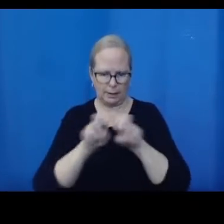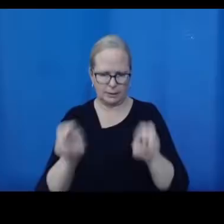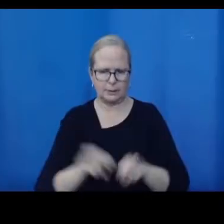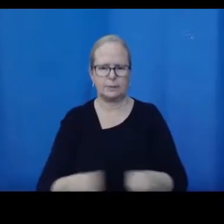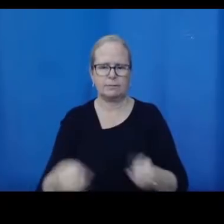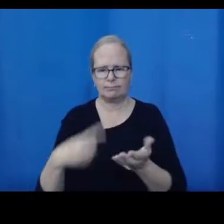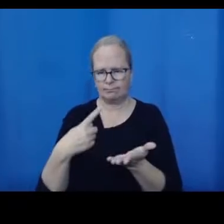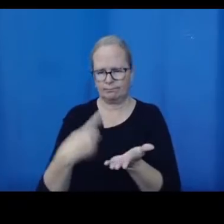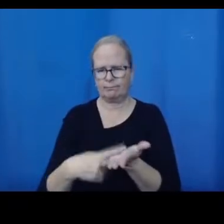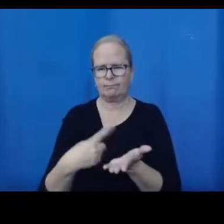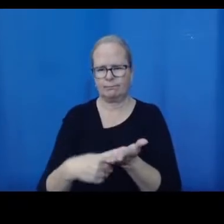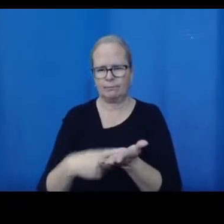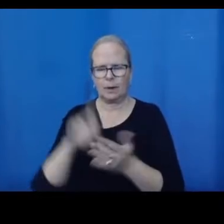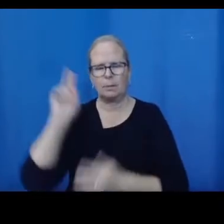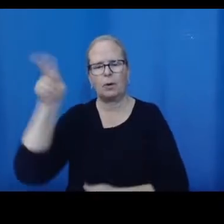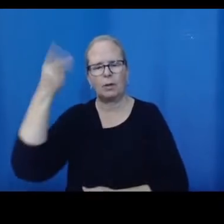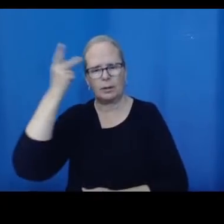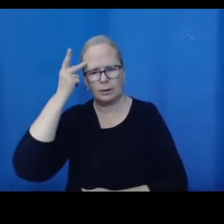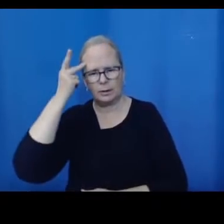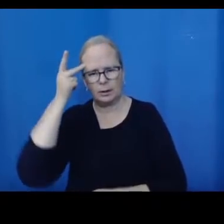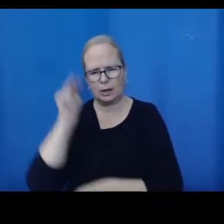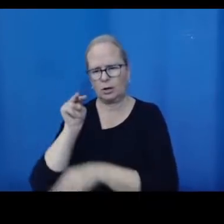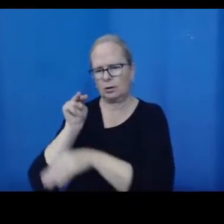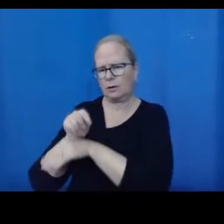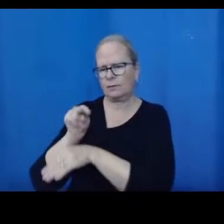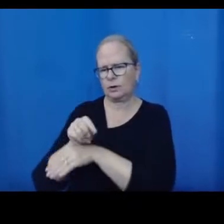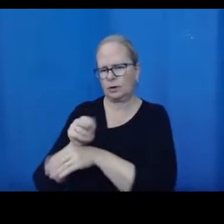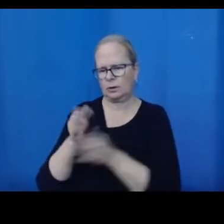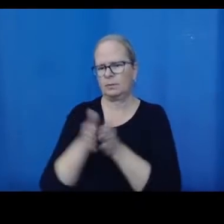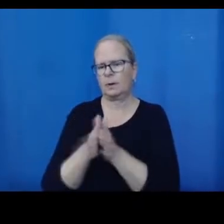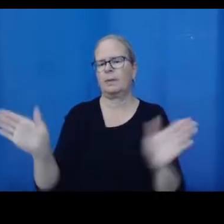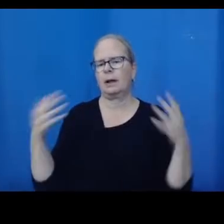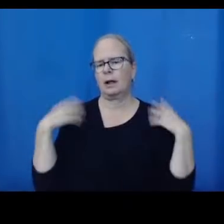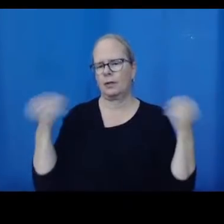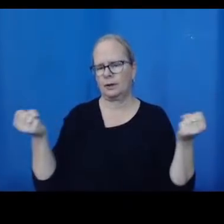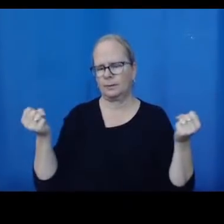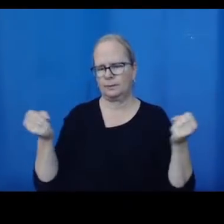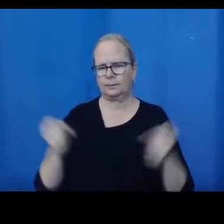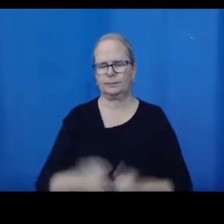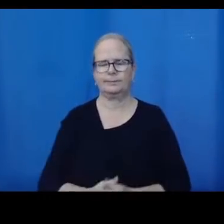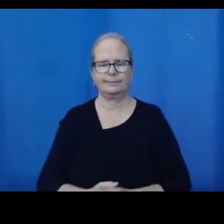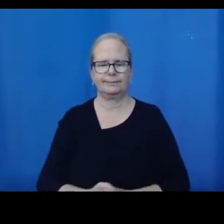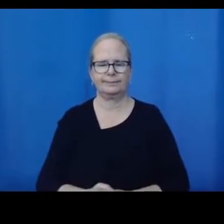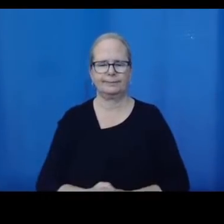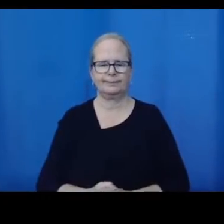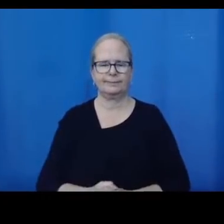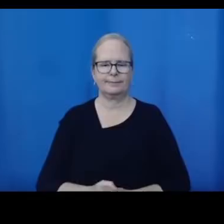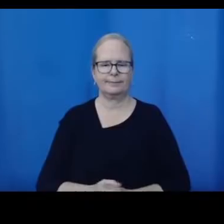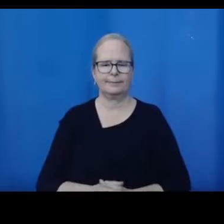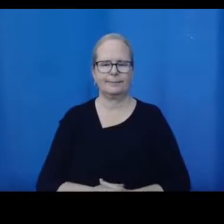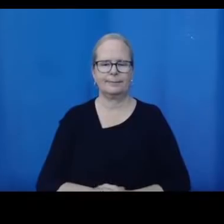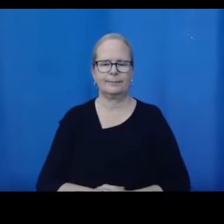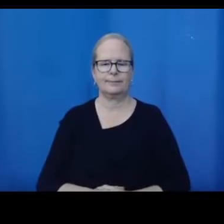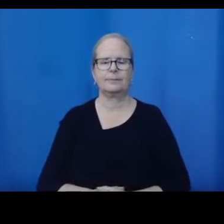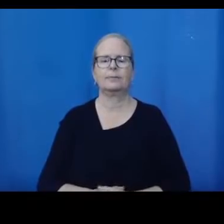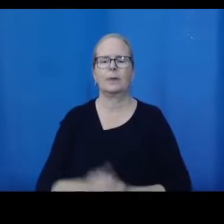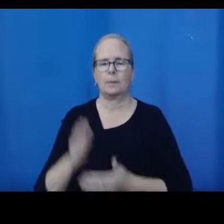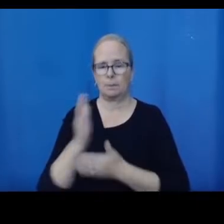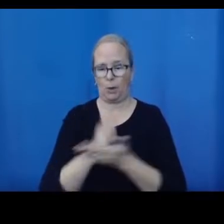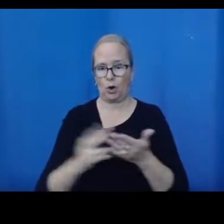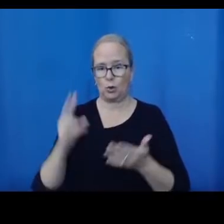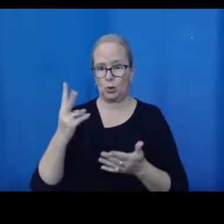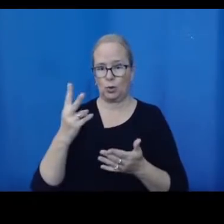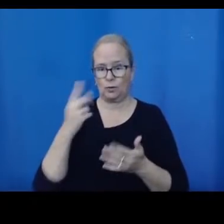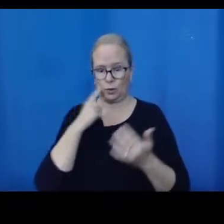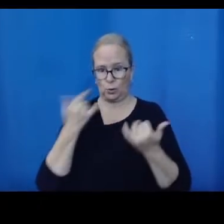safety. And we will endeavor to schedule part 2 of this ongoing conversation in the very near